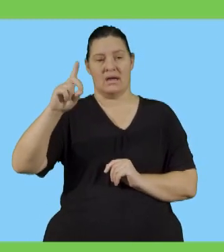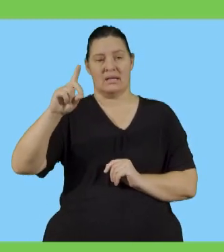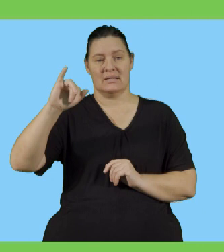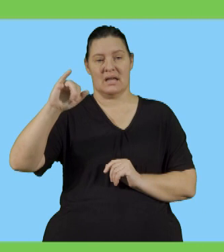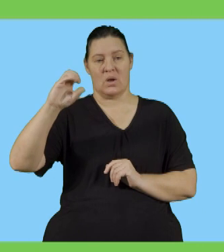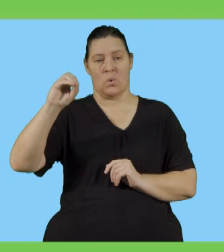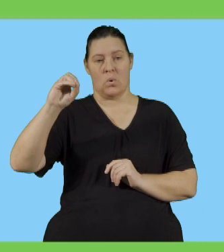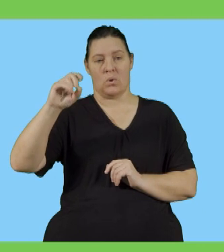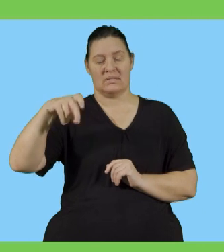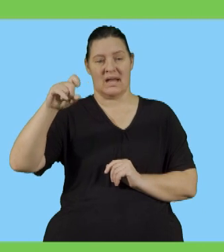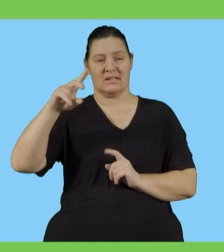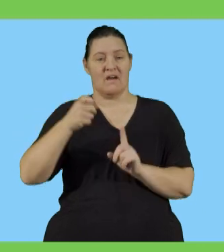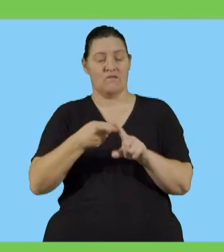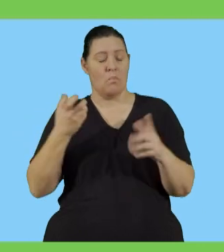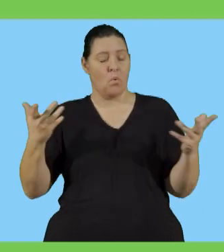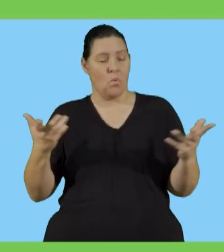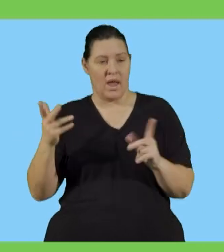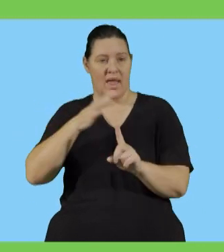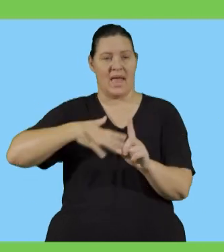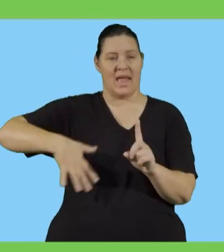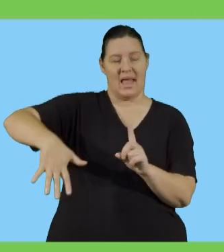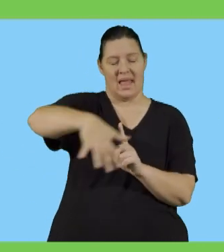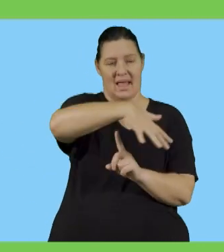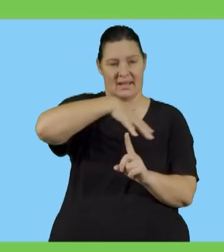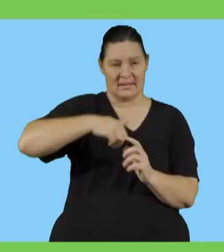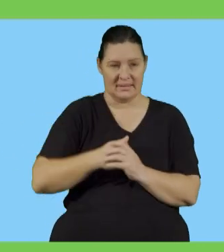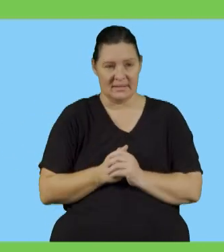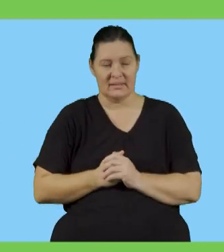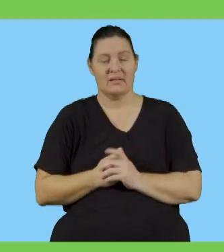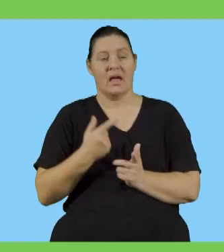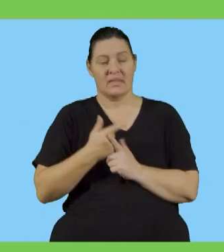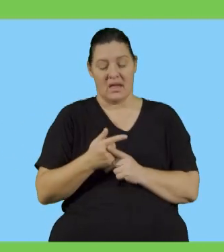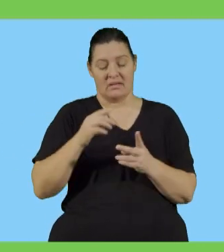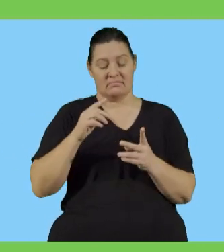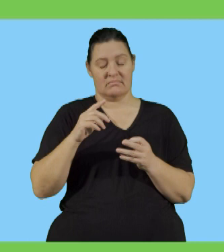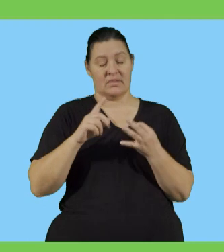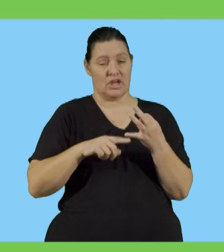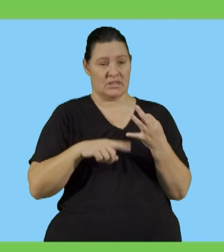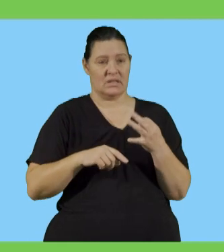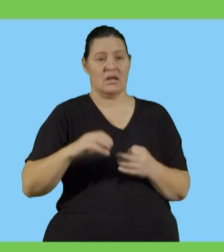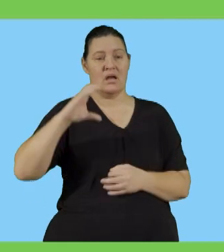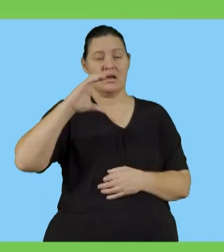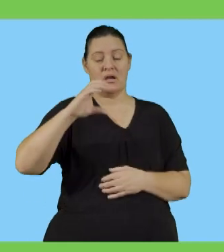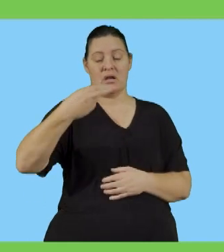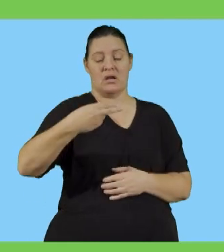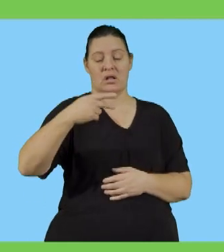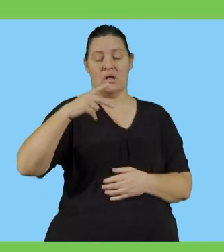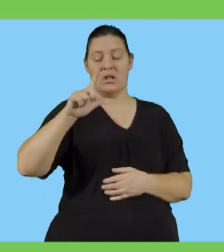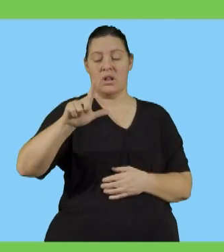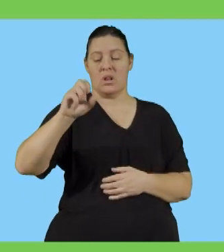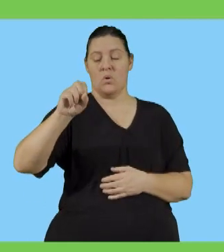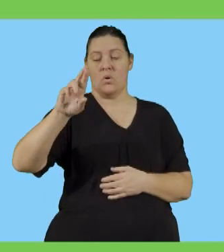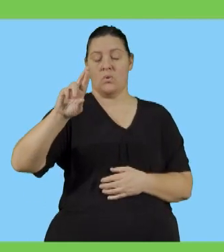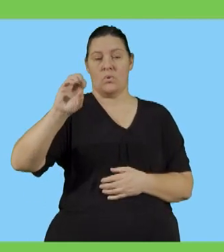atmosphere or the air. Right. The next one is the chlorophyll in the leaves captures